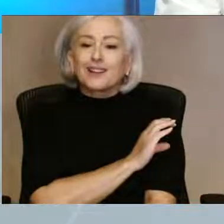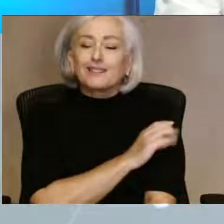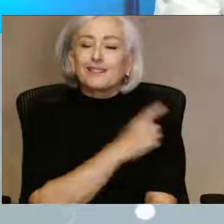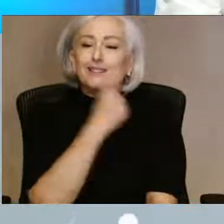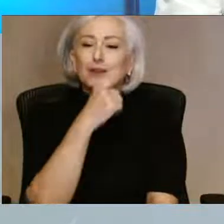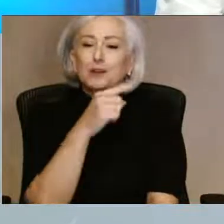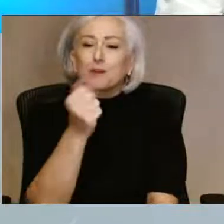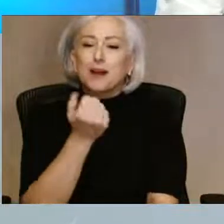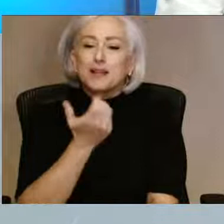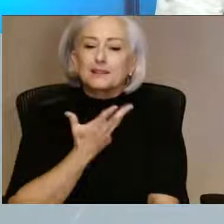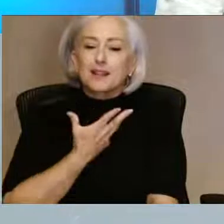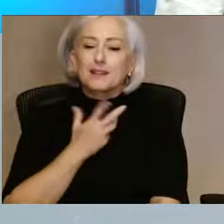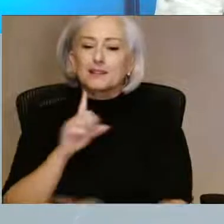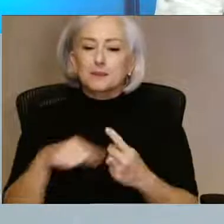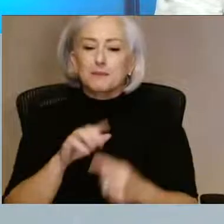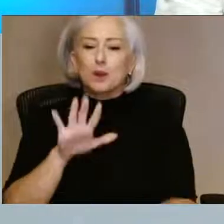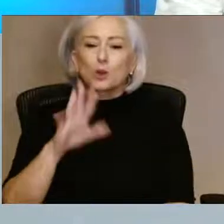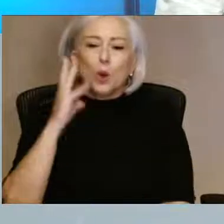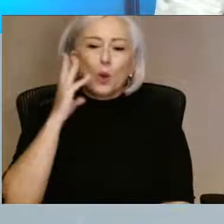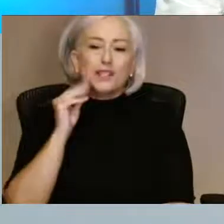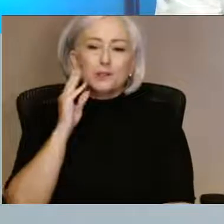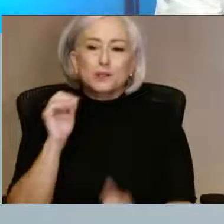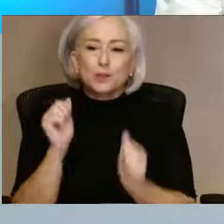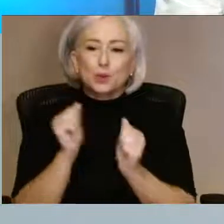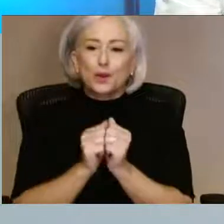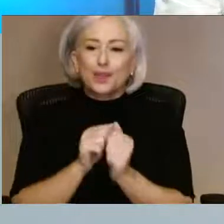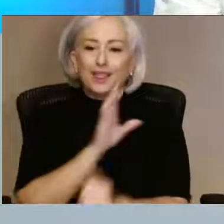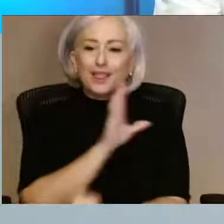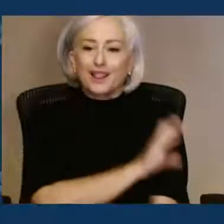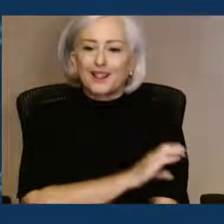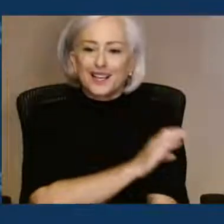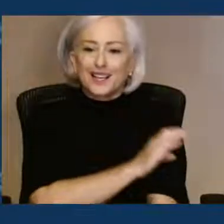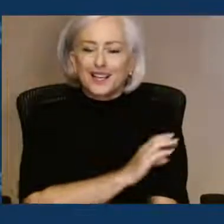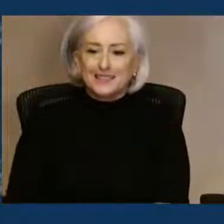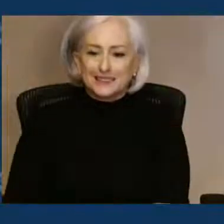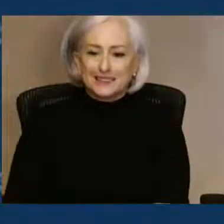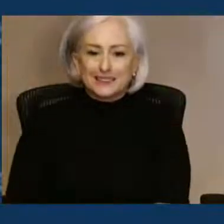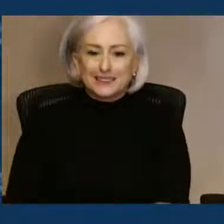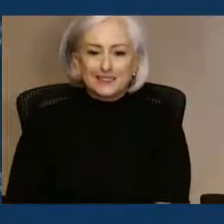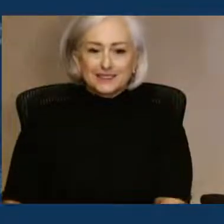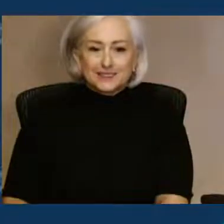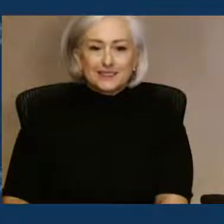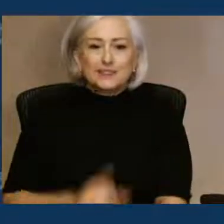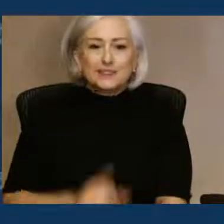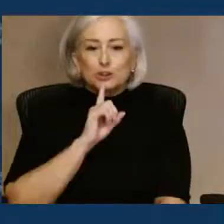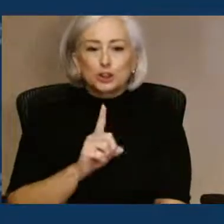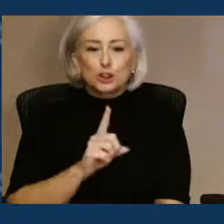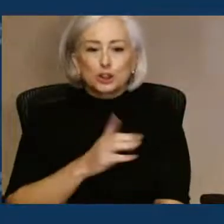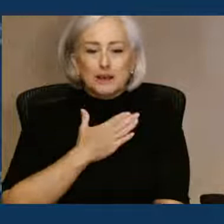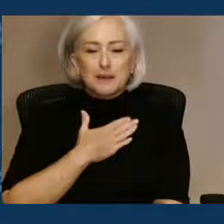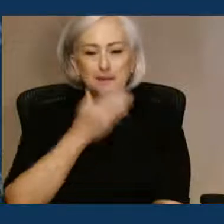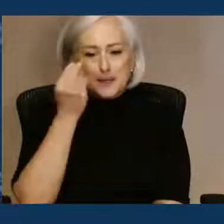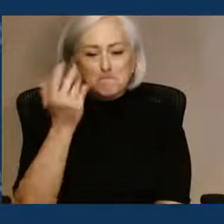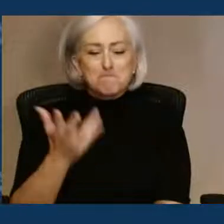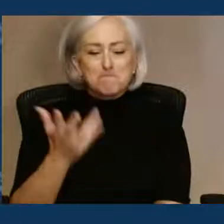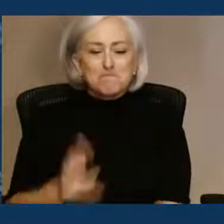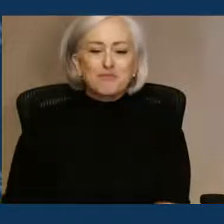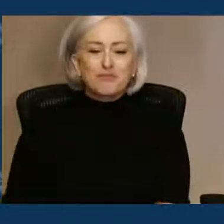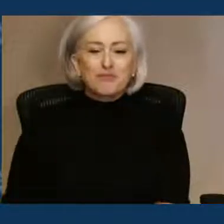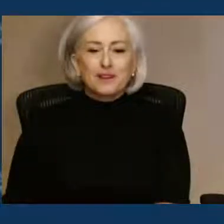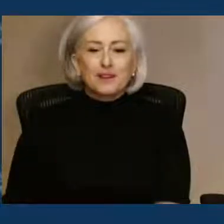about your experience with this clinic? Absolutely, I'm so happy to. So I had my